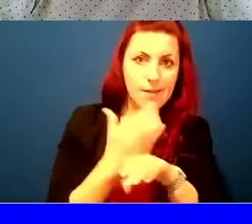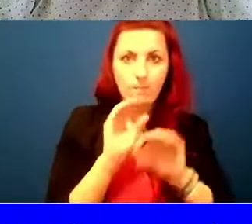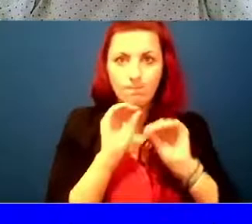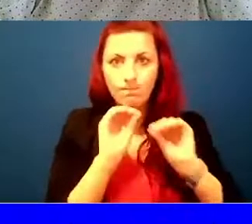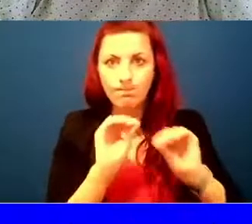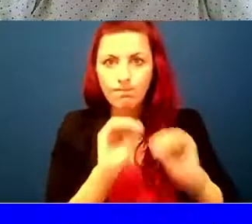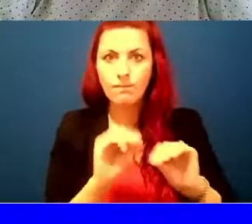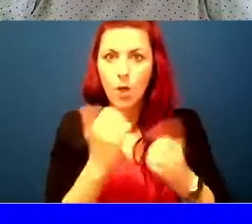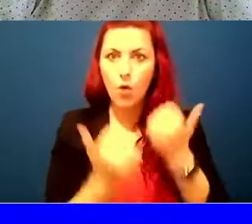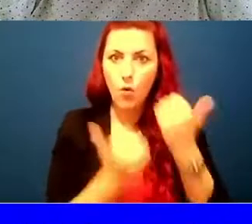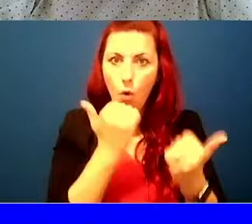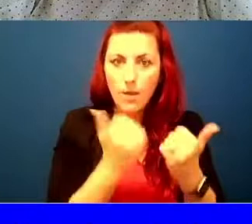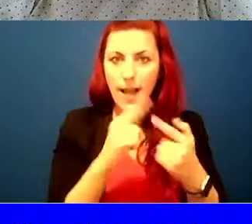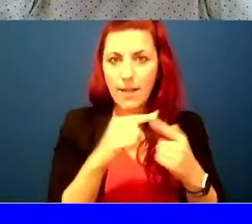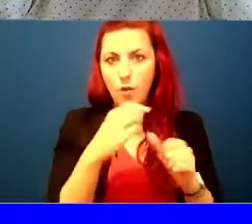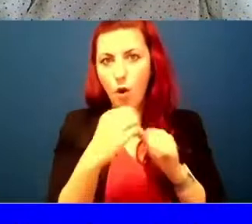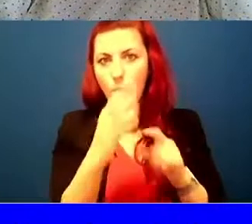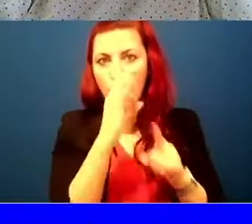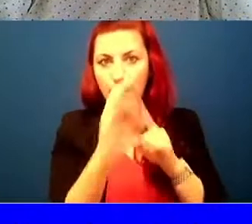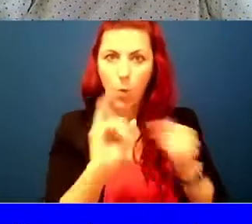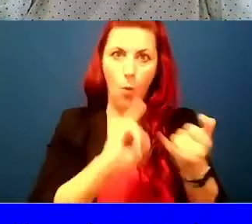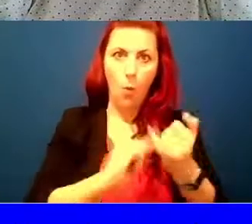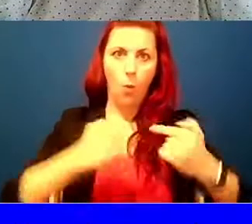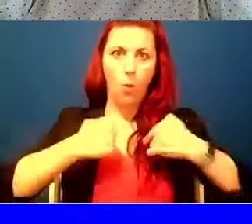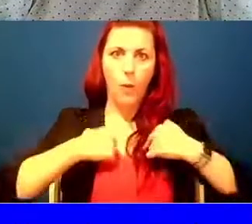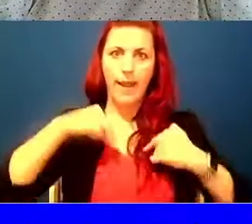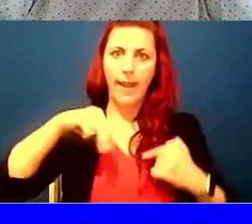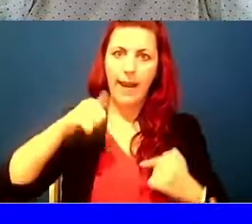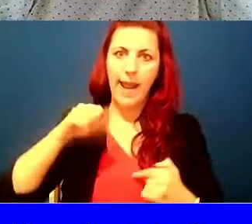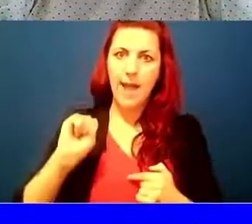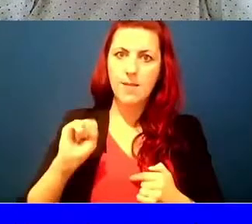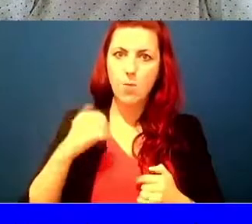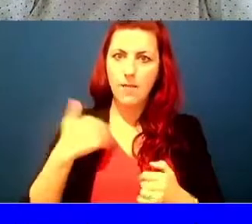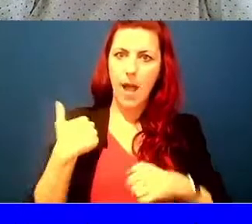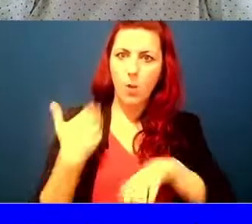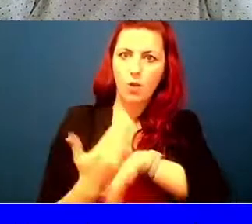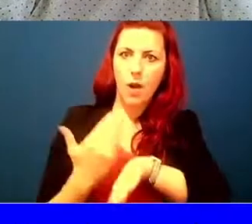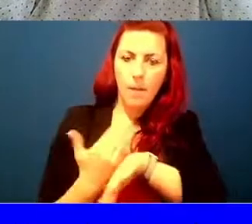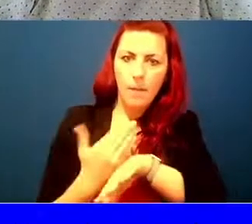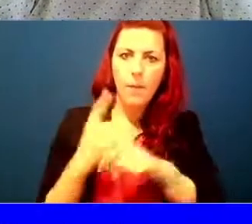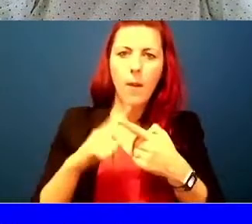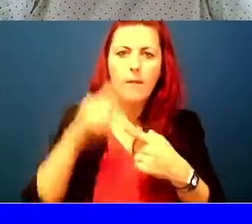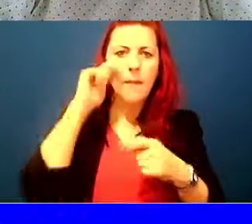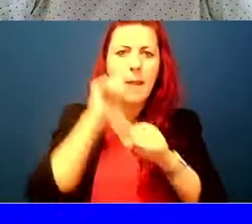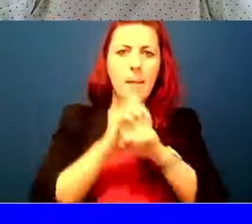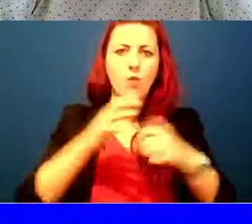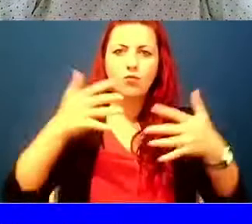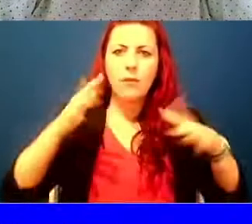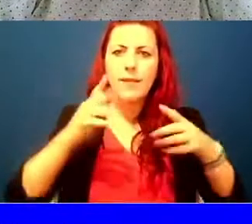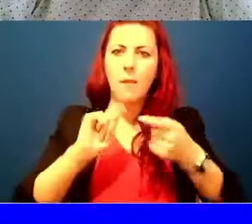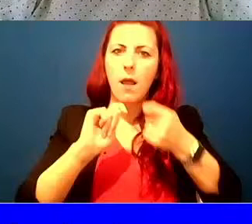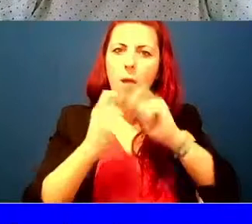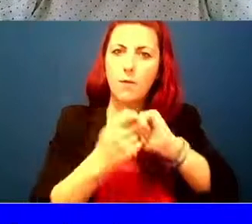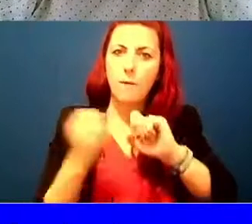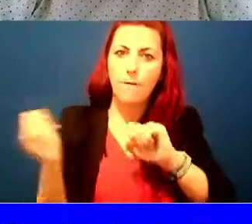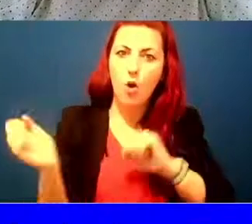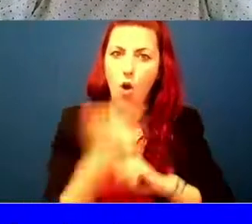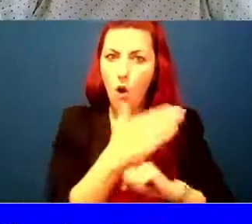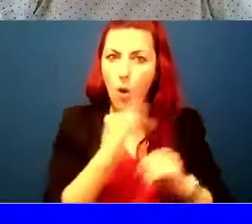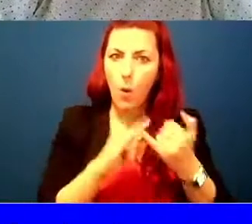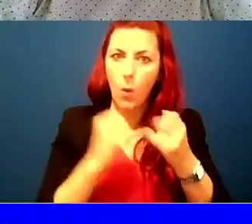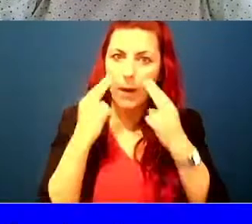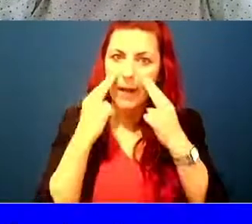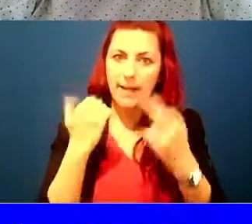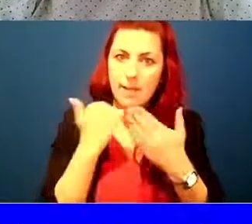courts and other professionals about our role. We also have to seek reasonable accommodations for all parties who may require support